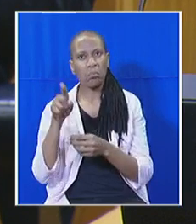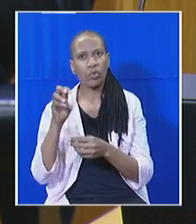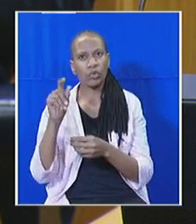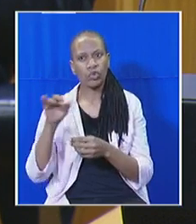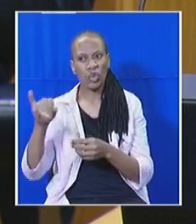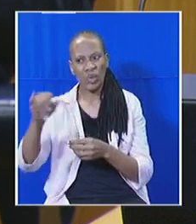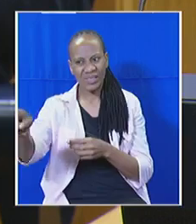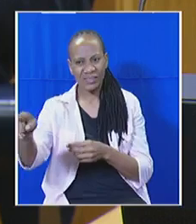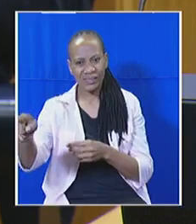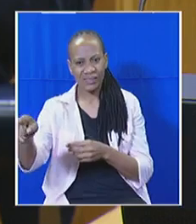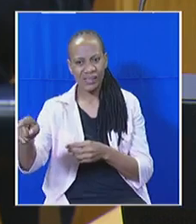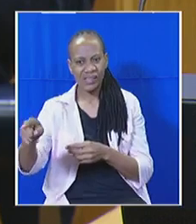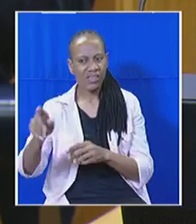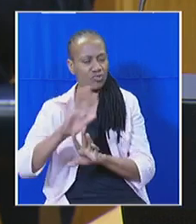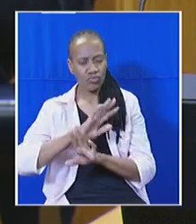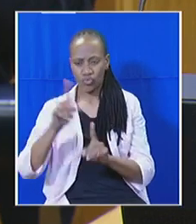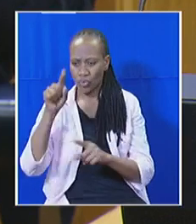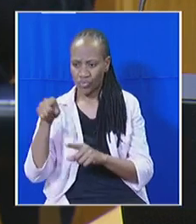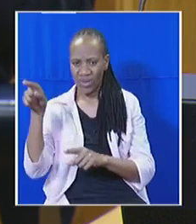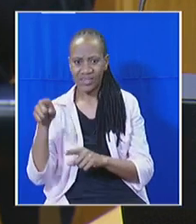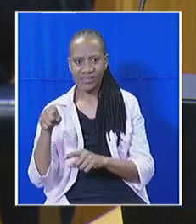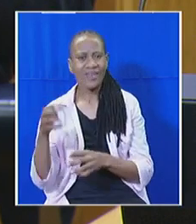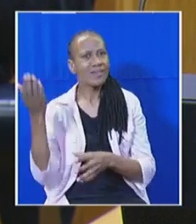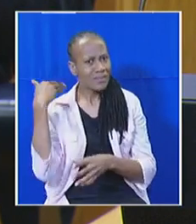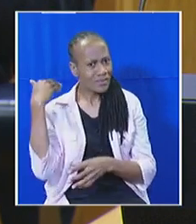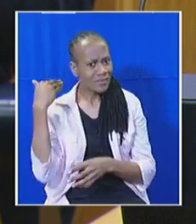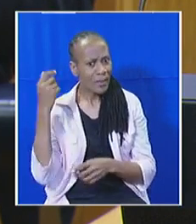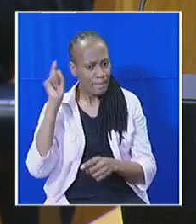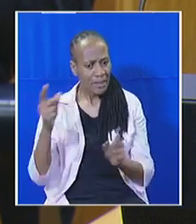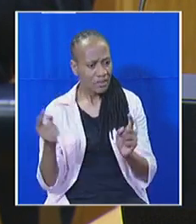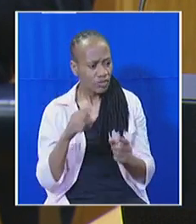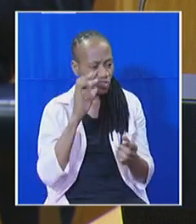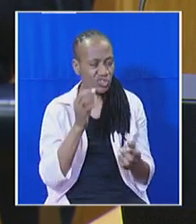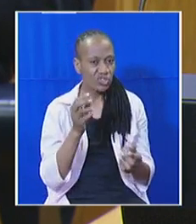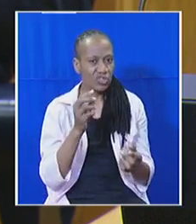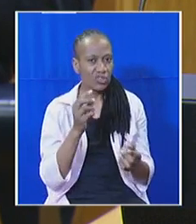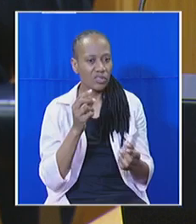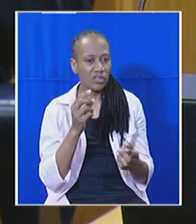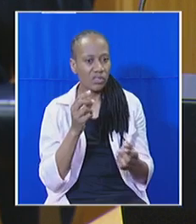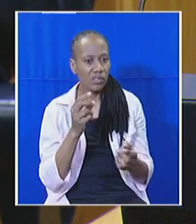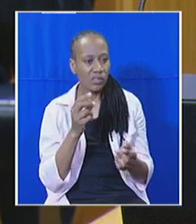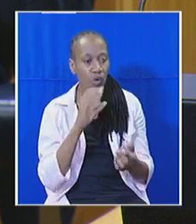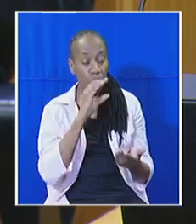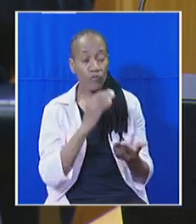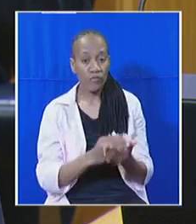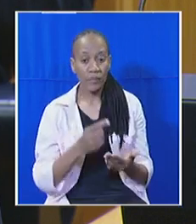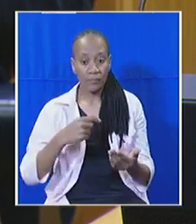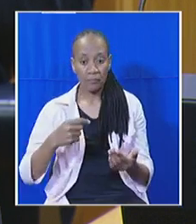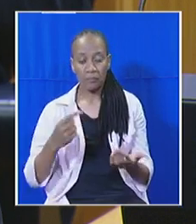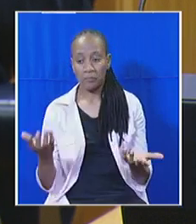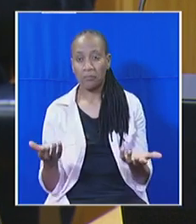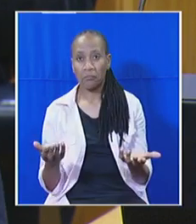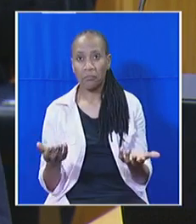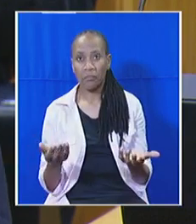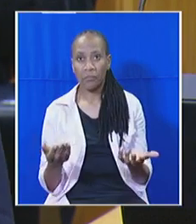my diary and issue a statement yesterday to say I am not going to be answering questions. I